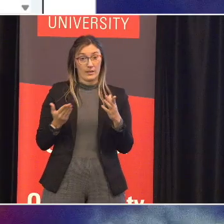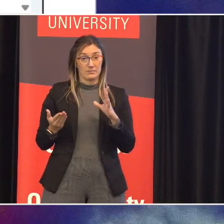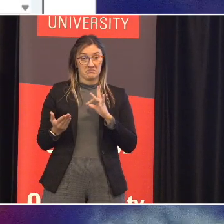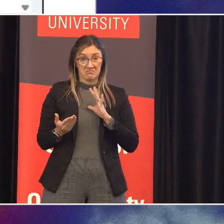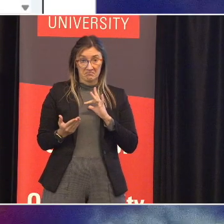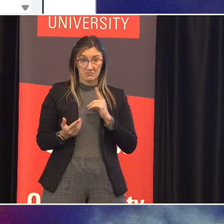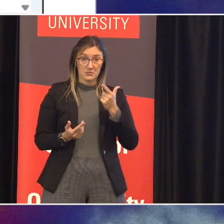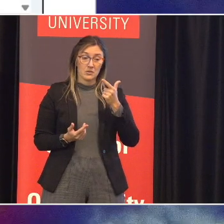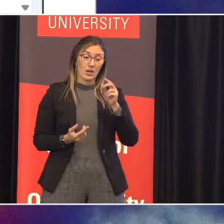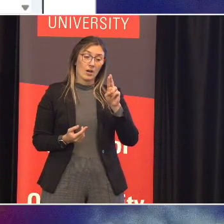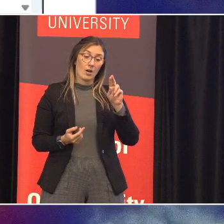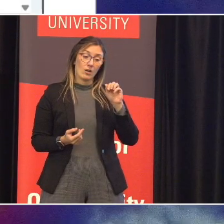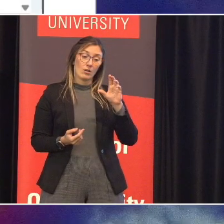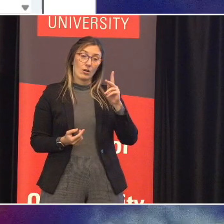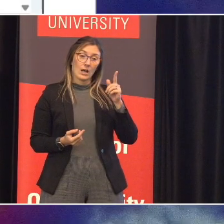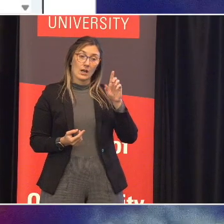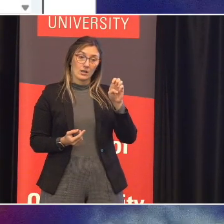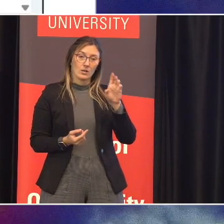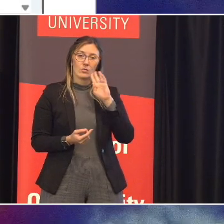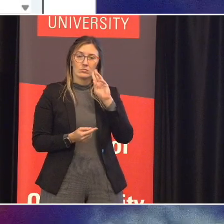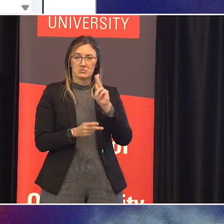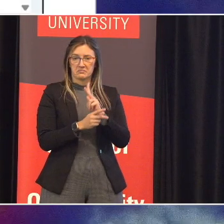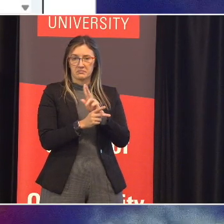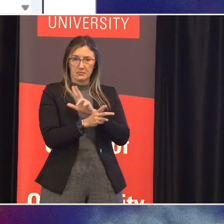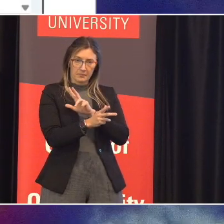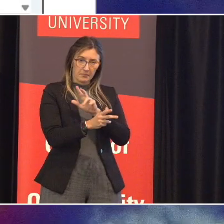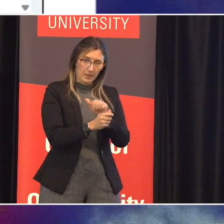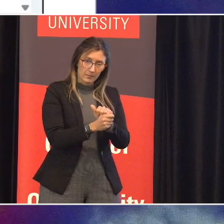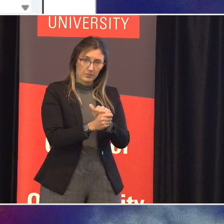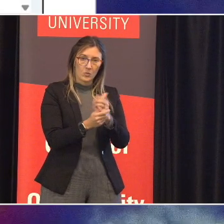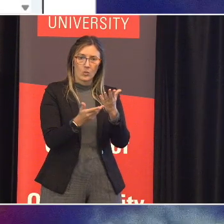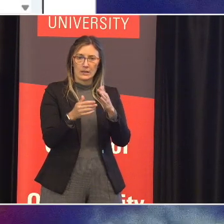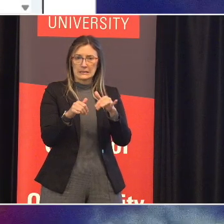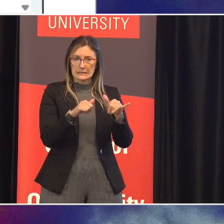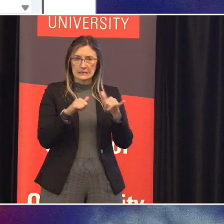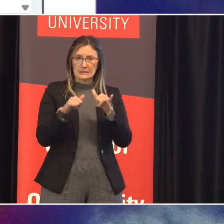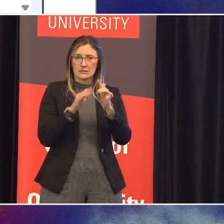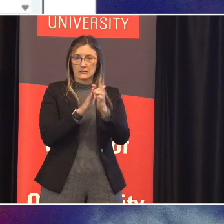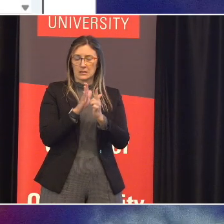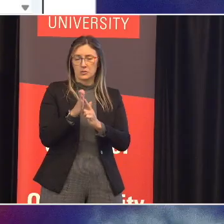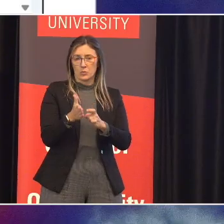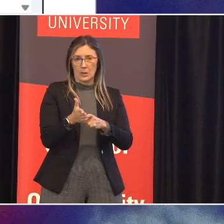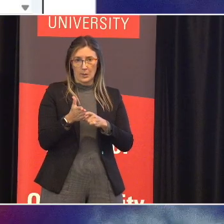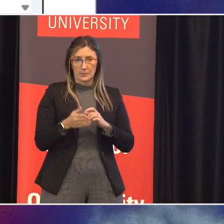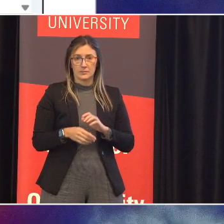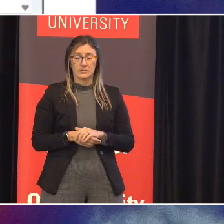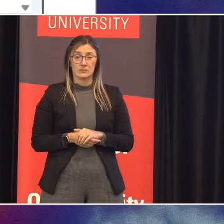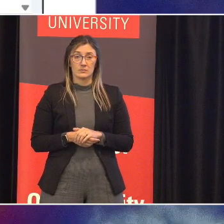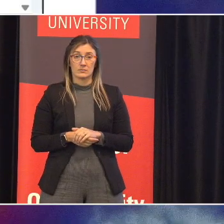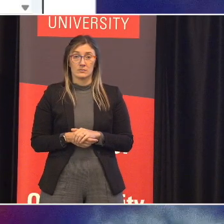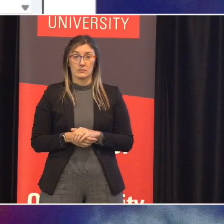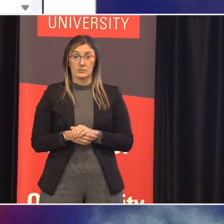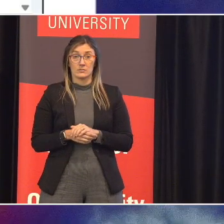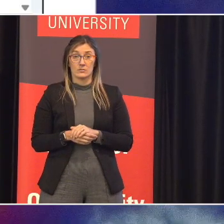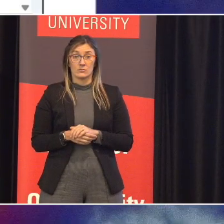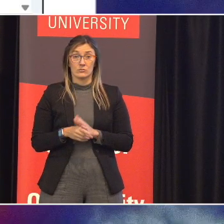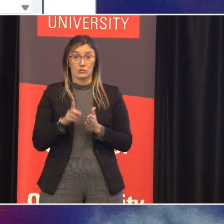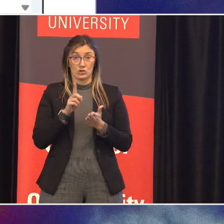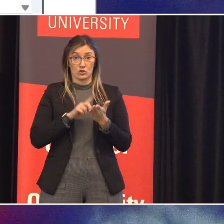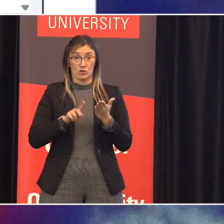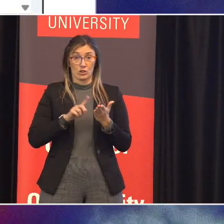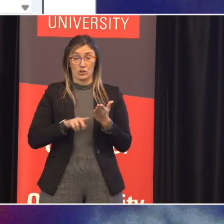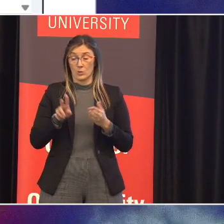the standards and help us check them. So right now, we have 19 of 22 checks that have